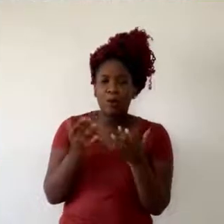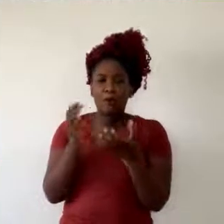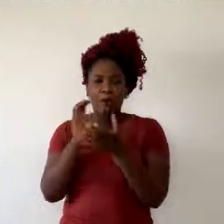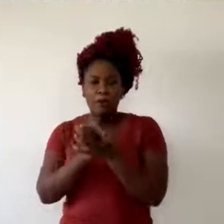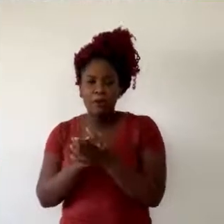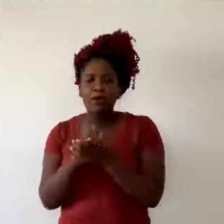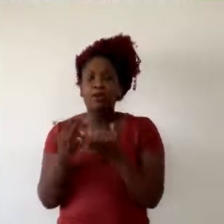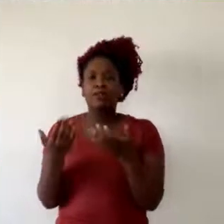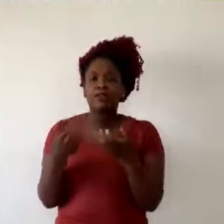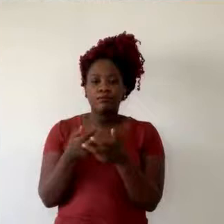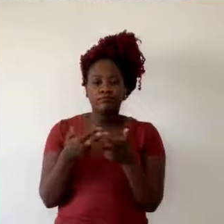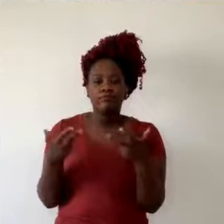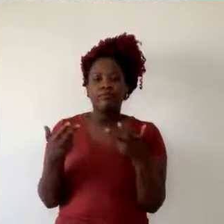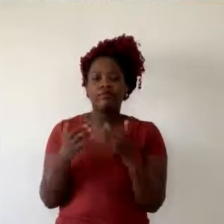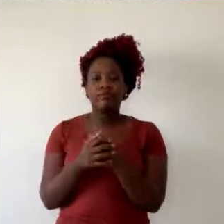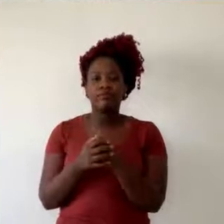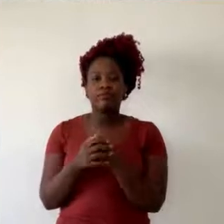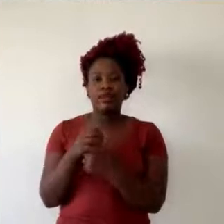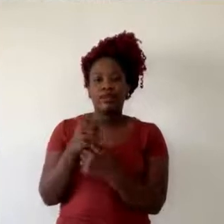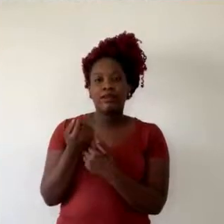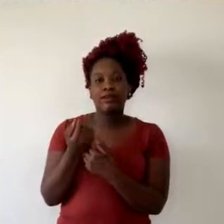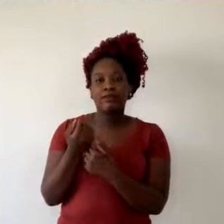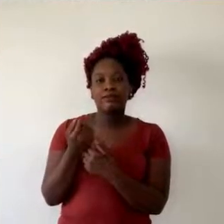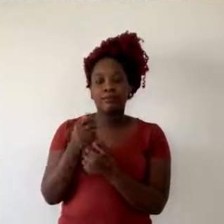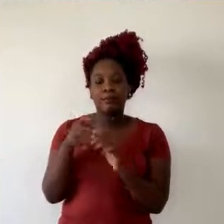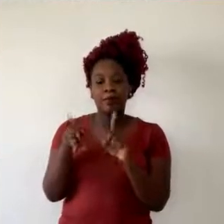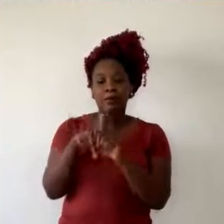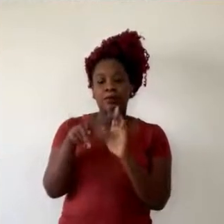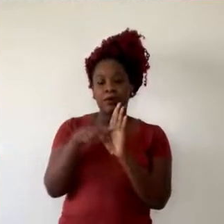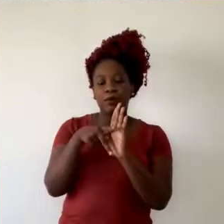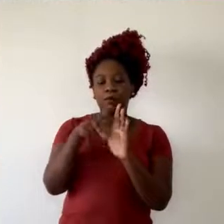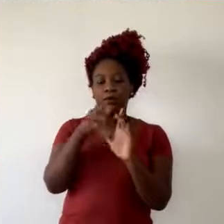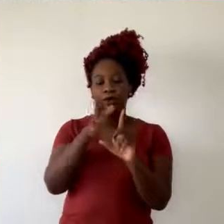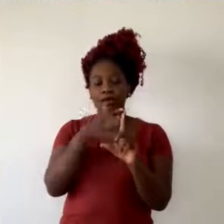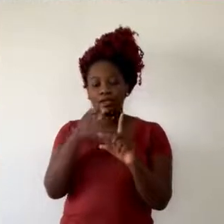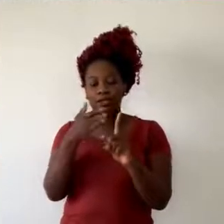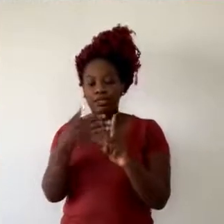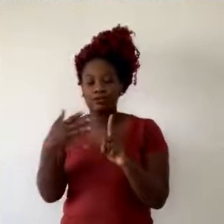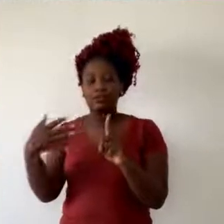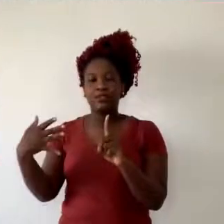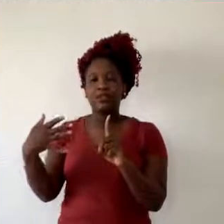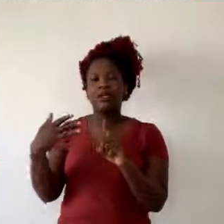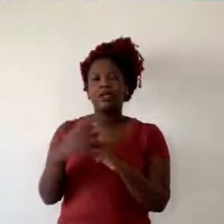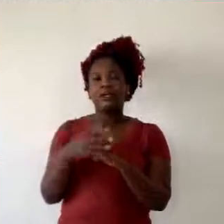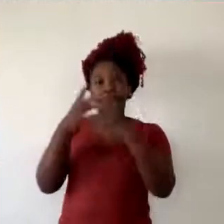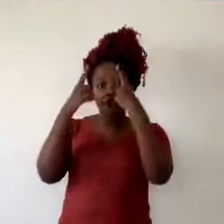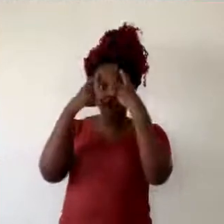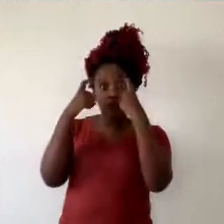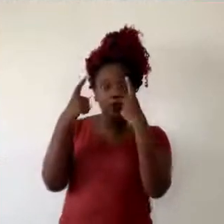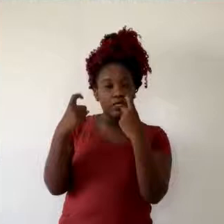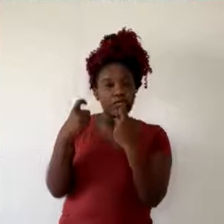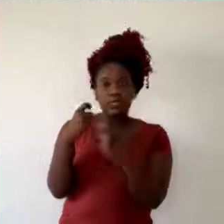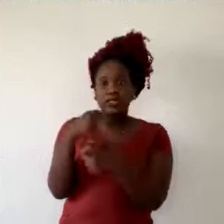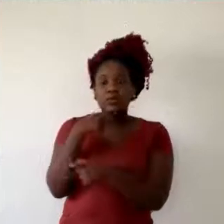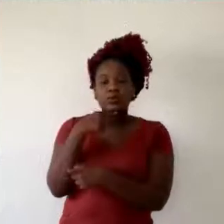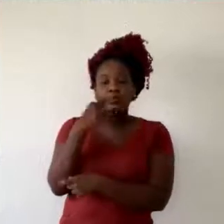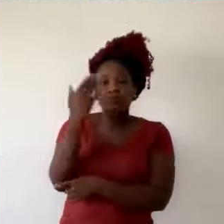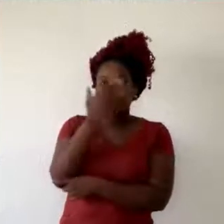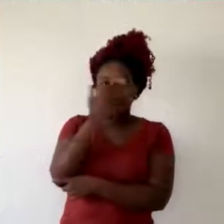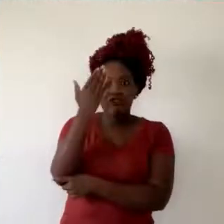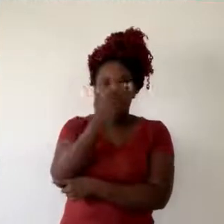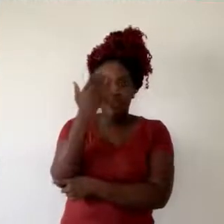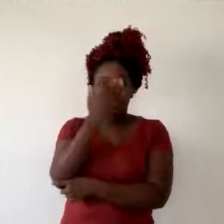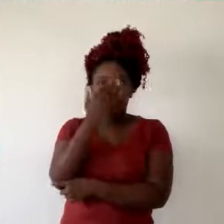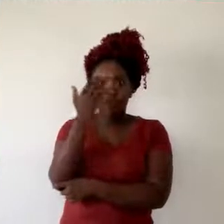in relationships among LGBTQI people, violence is invisible and it's a